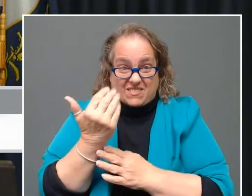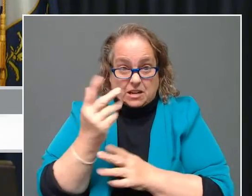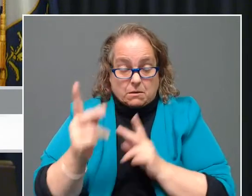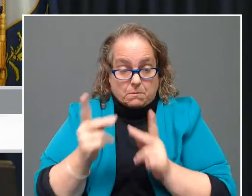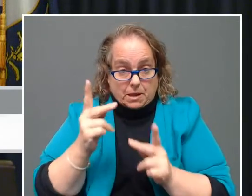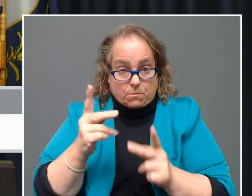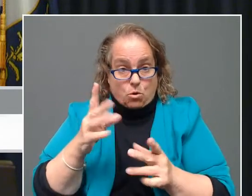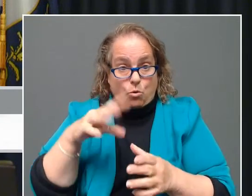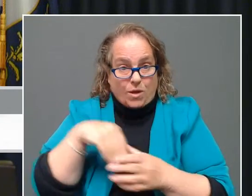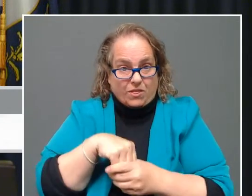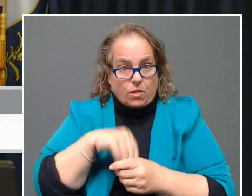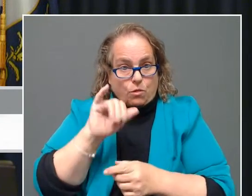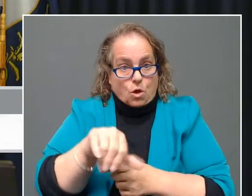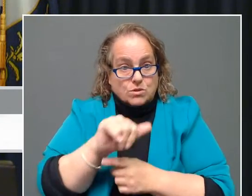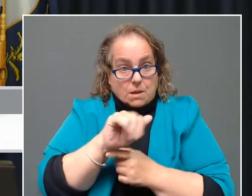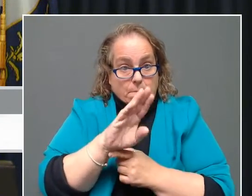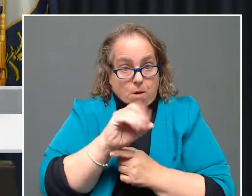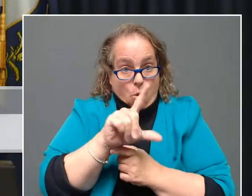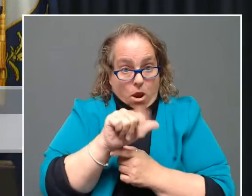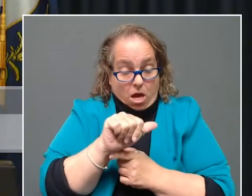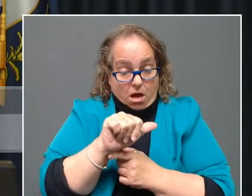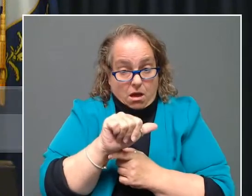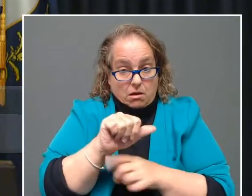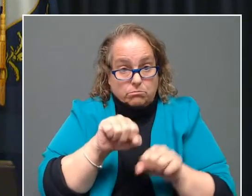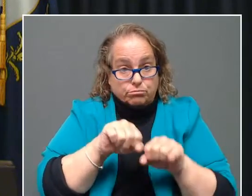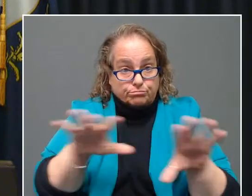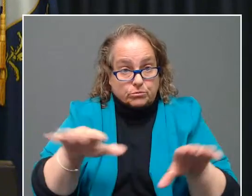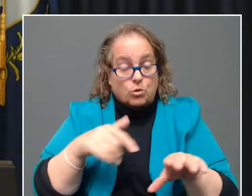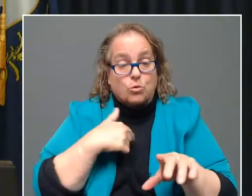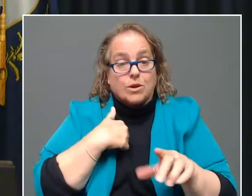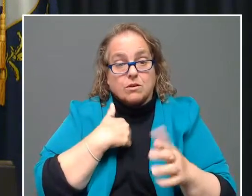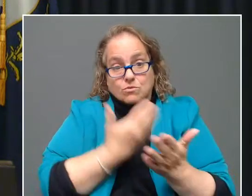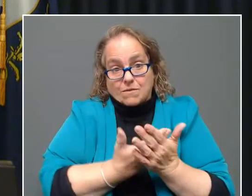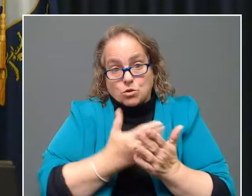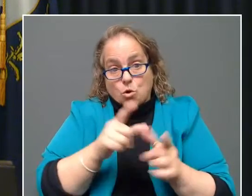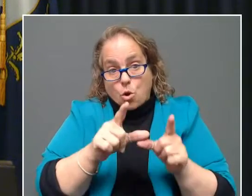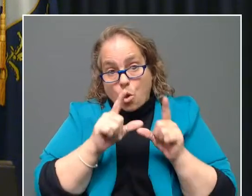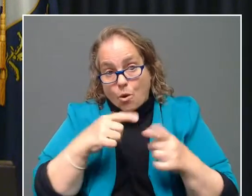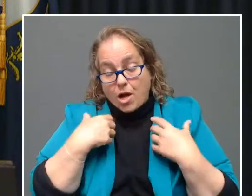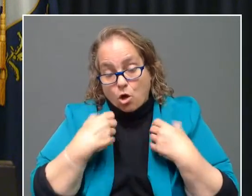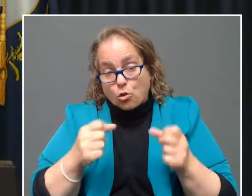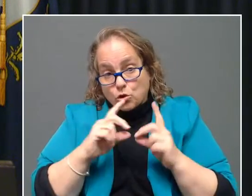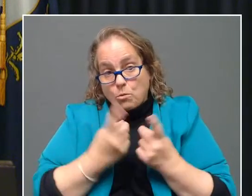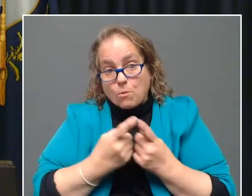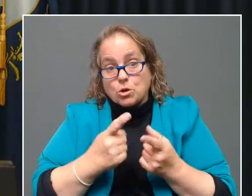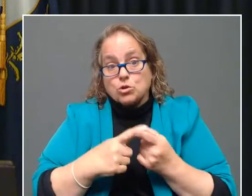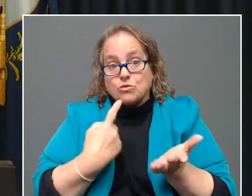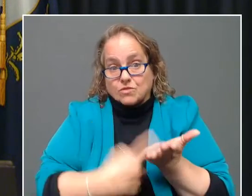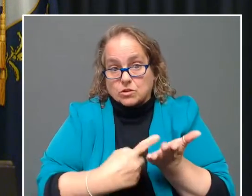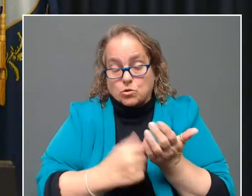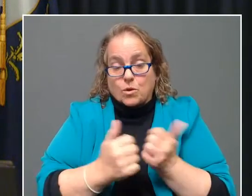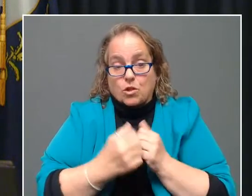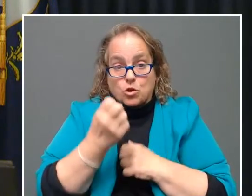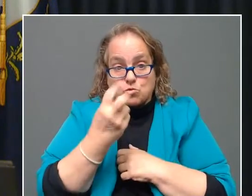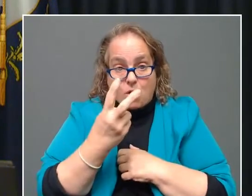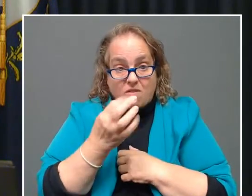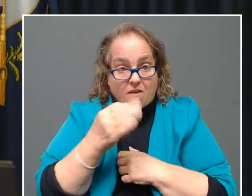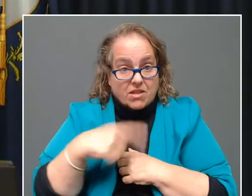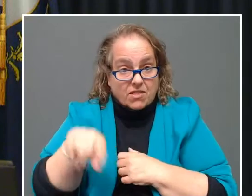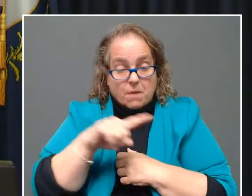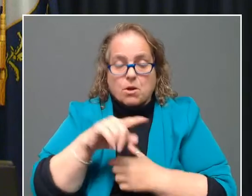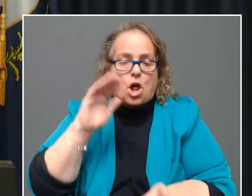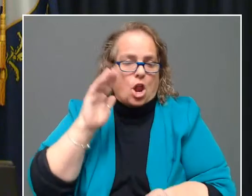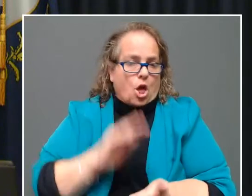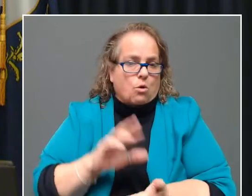outbreak. We've reached and/or local health departments and talked to 12 of them. They're all low risk. The others